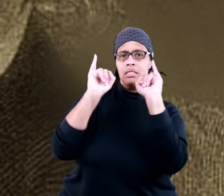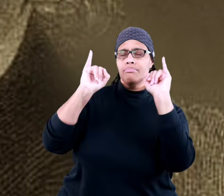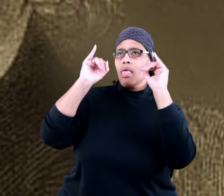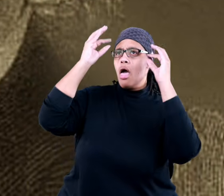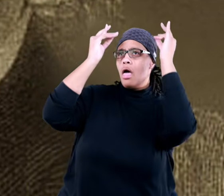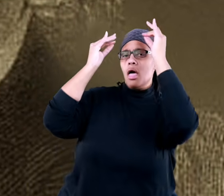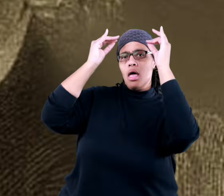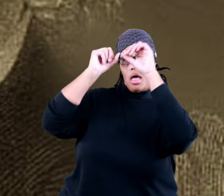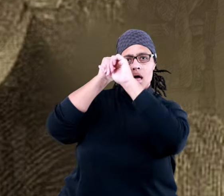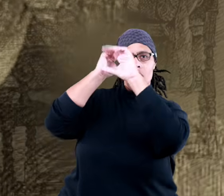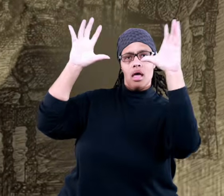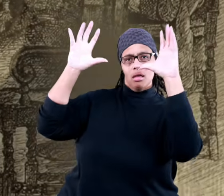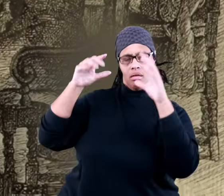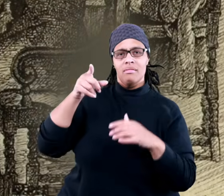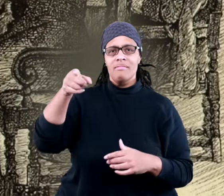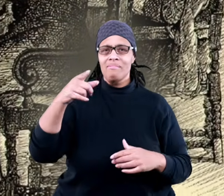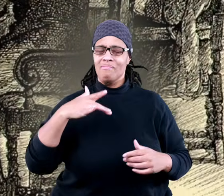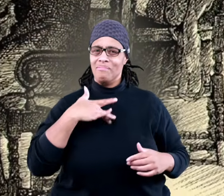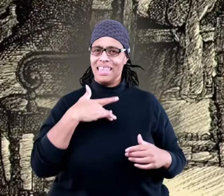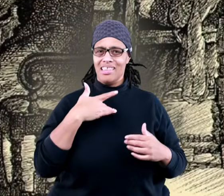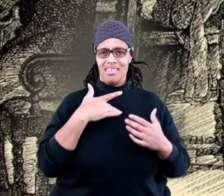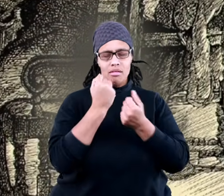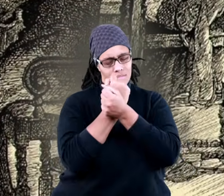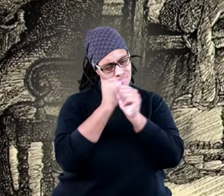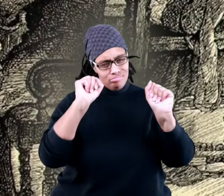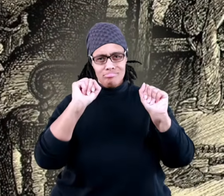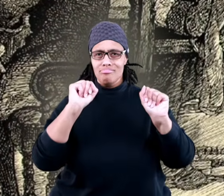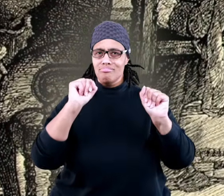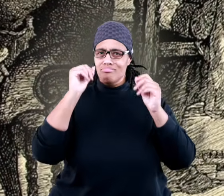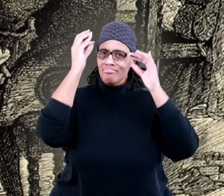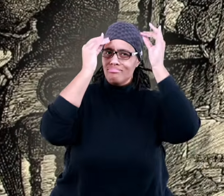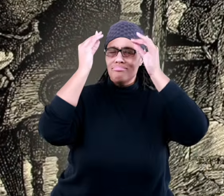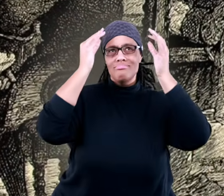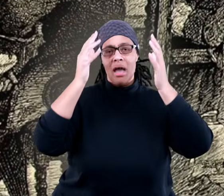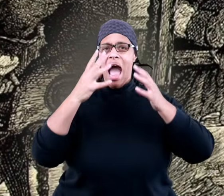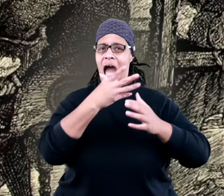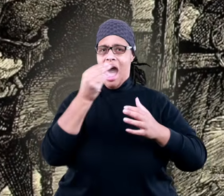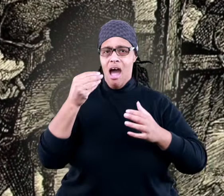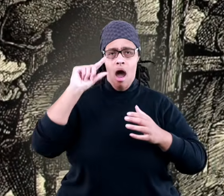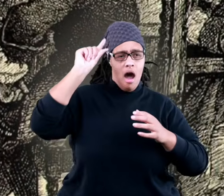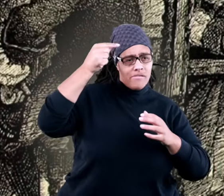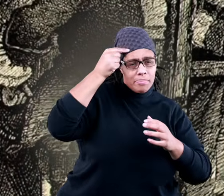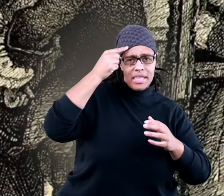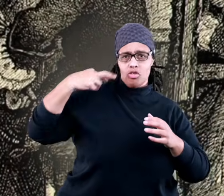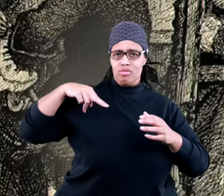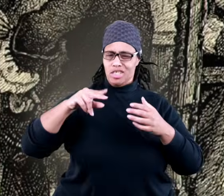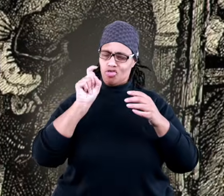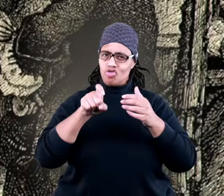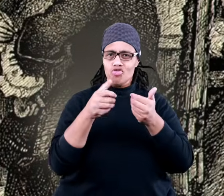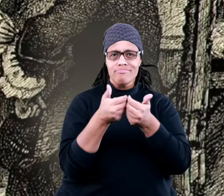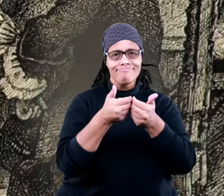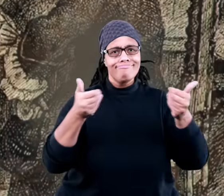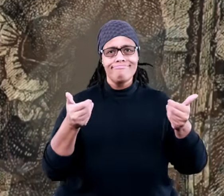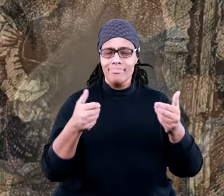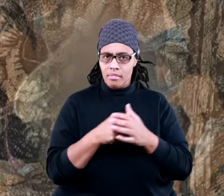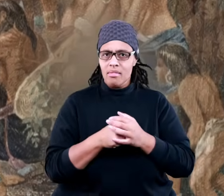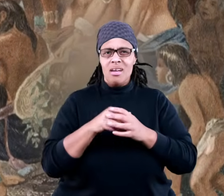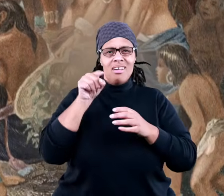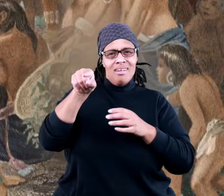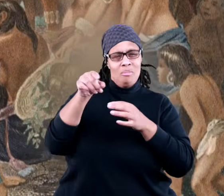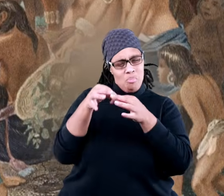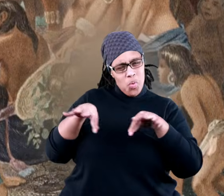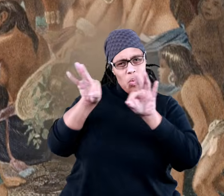forward-thinking ideas. He believed in liberty of conscience and separation of government and religion. It